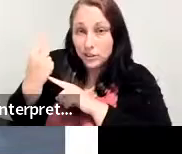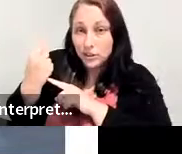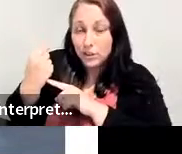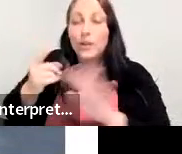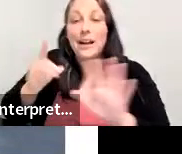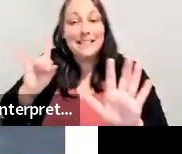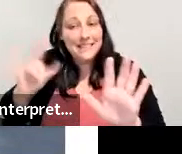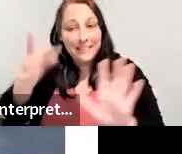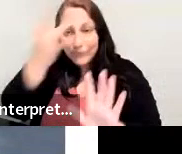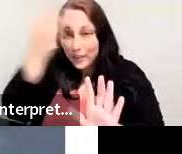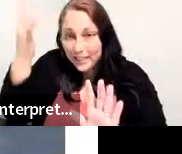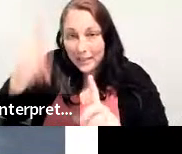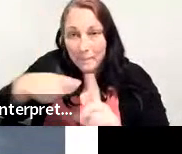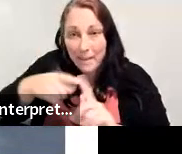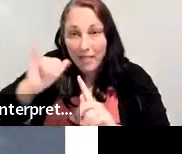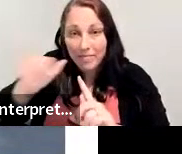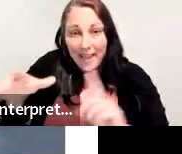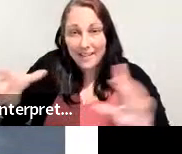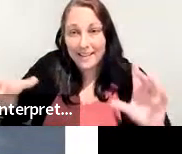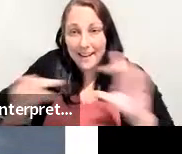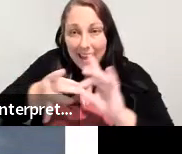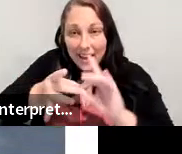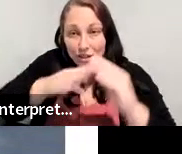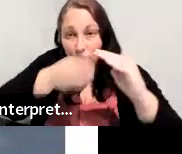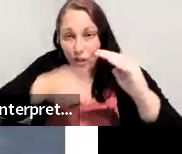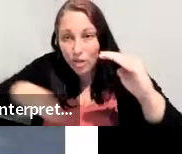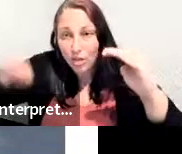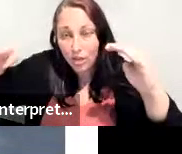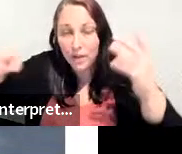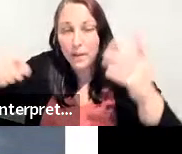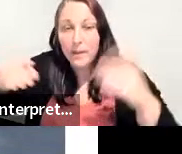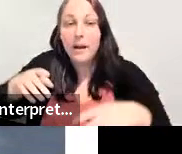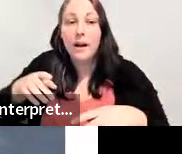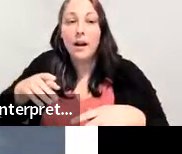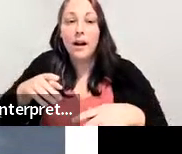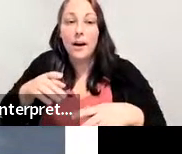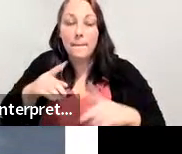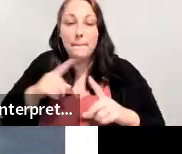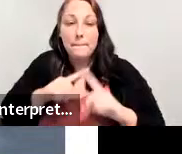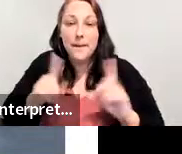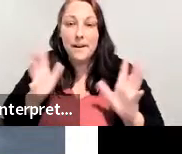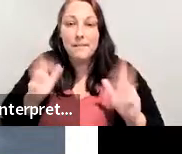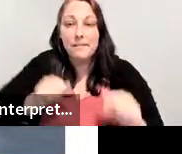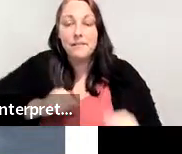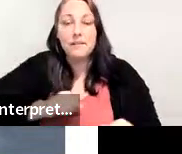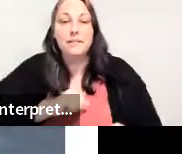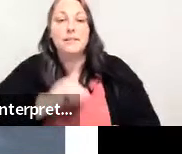about that link. And some material selection we could be smart about, you know.